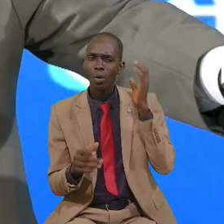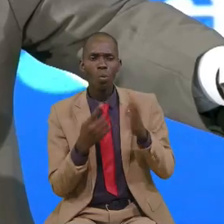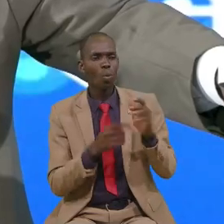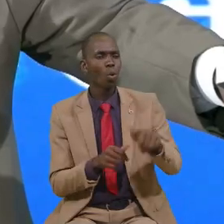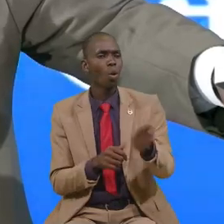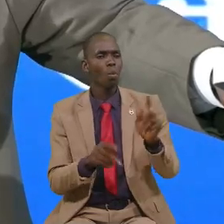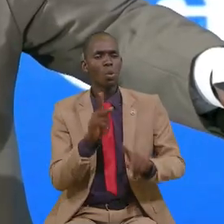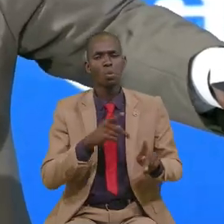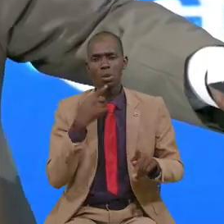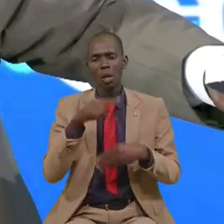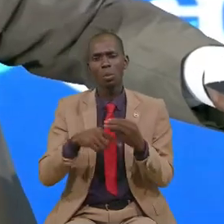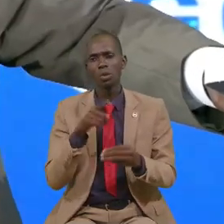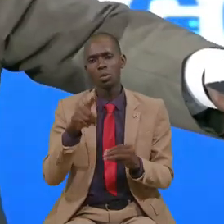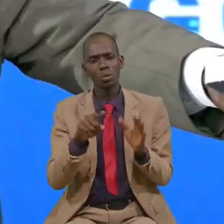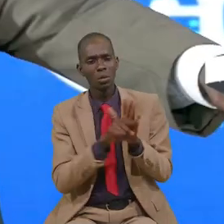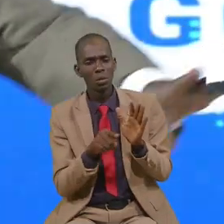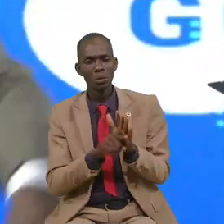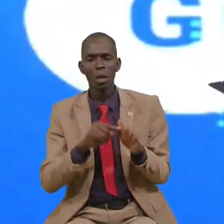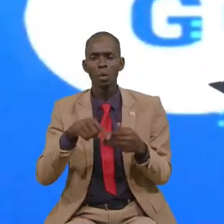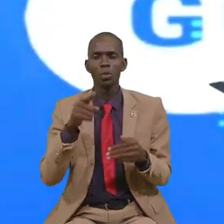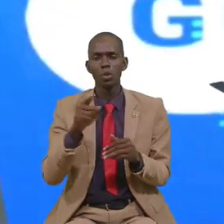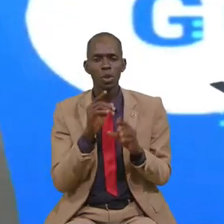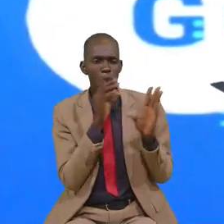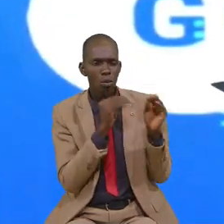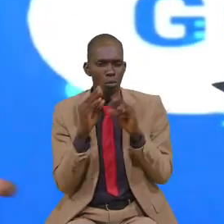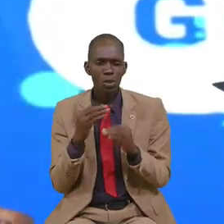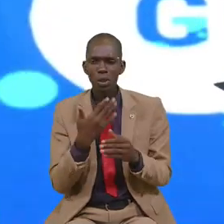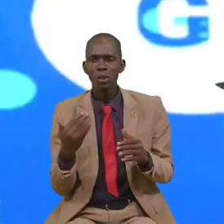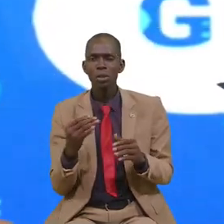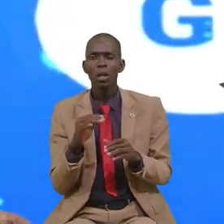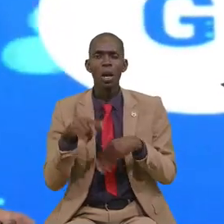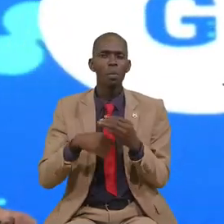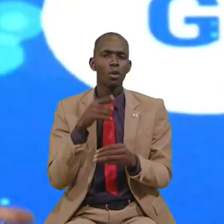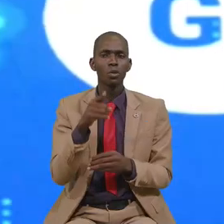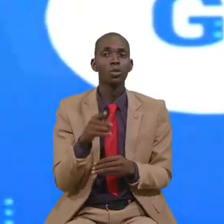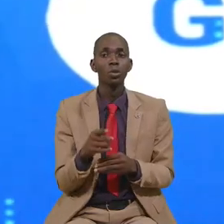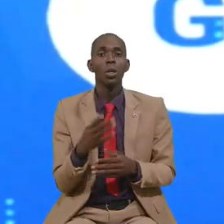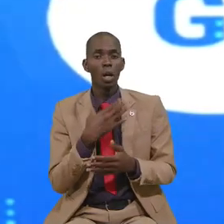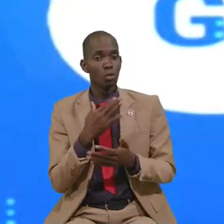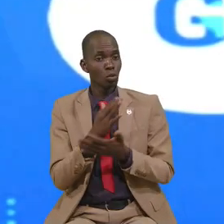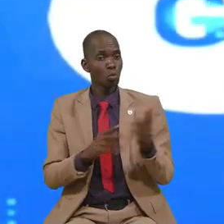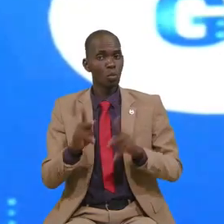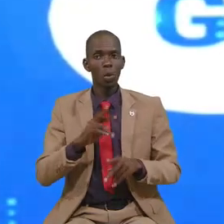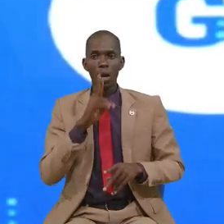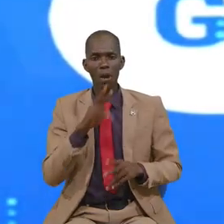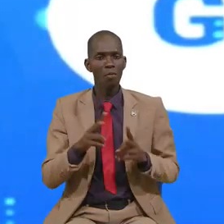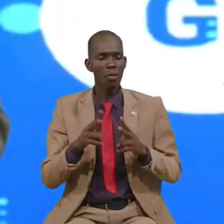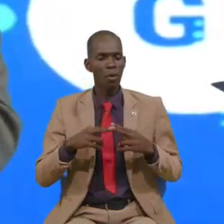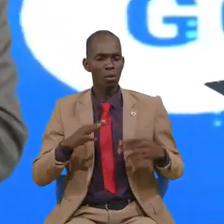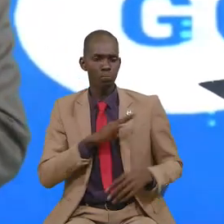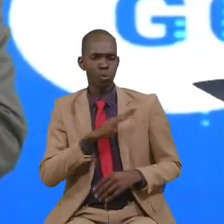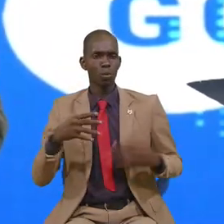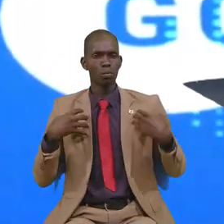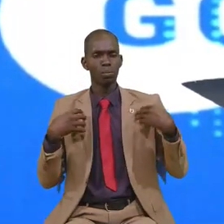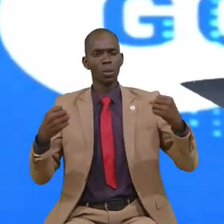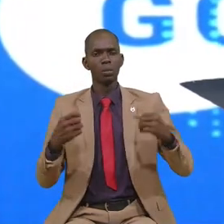gossip about you, and the things they have always been saying. And some of them are bold, and they come to you and they